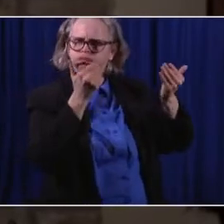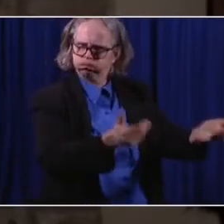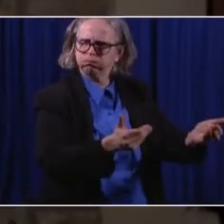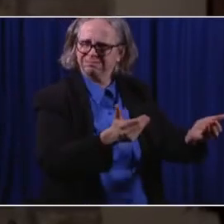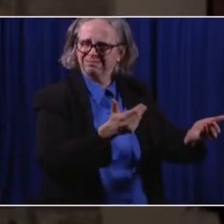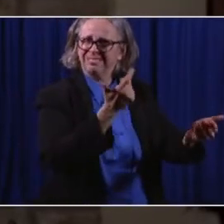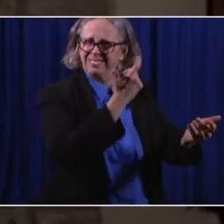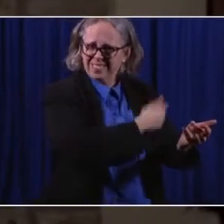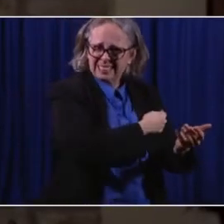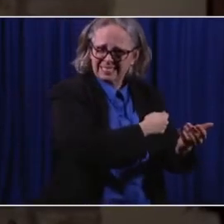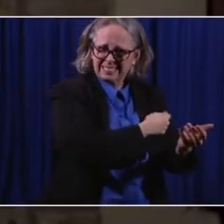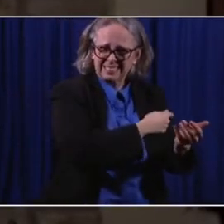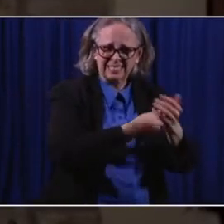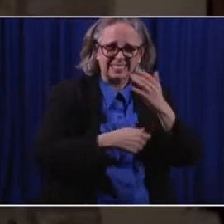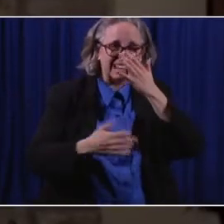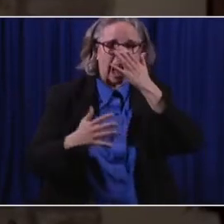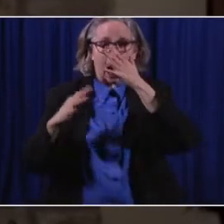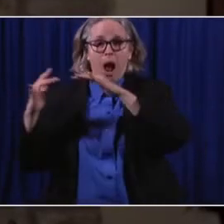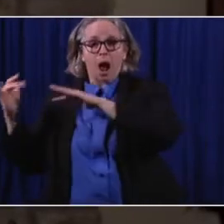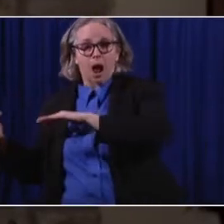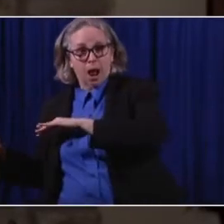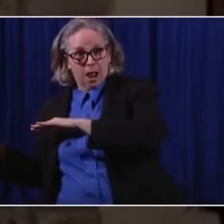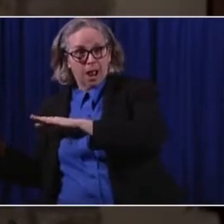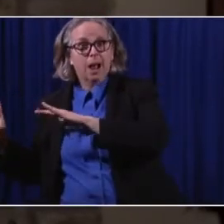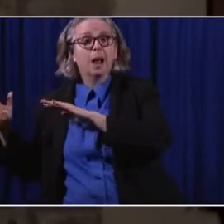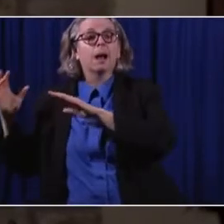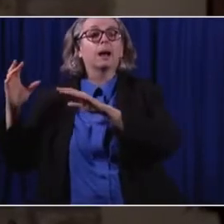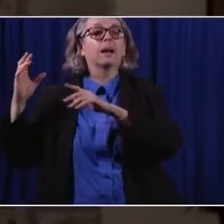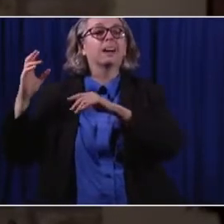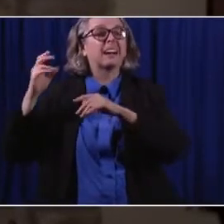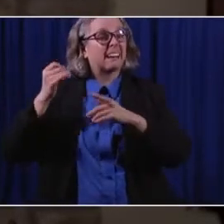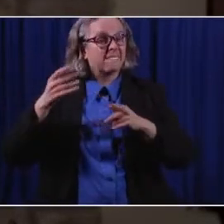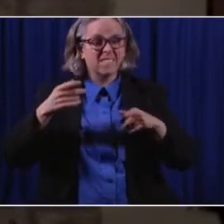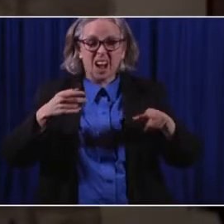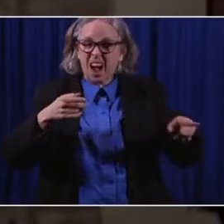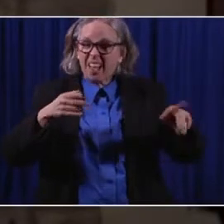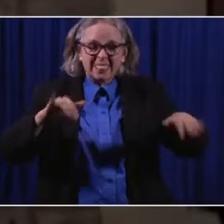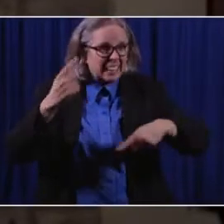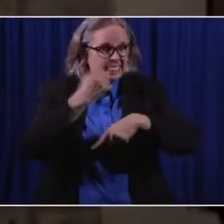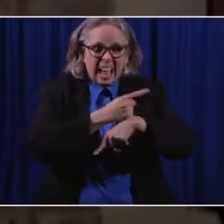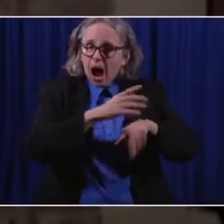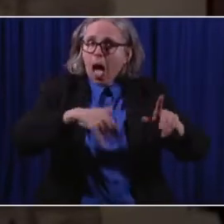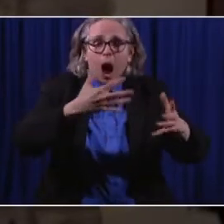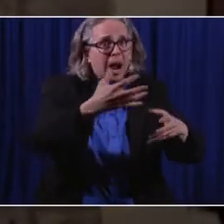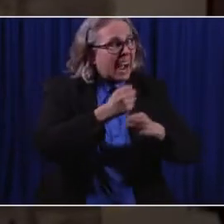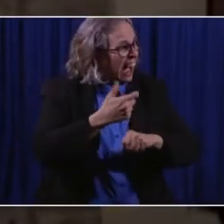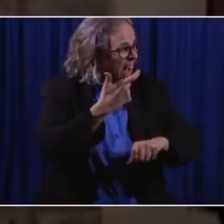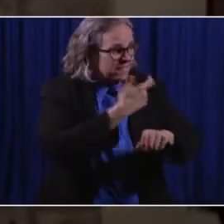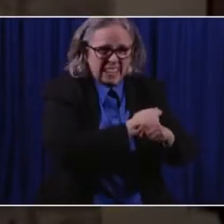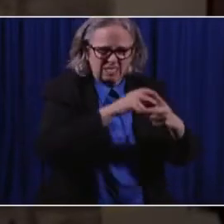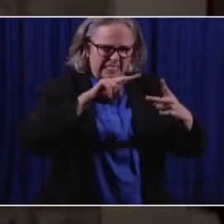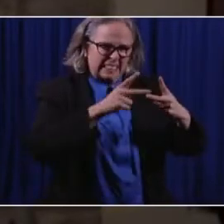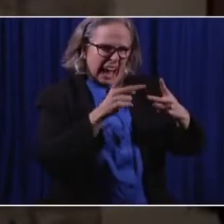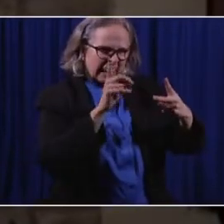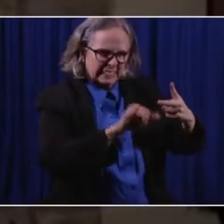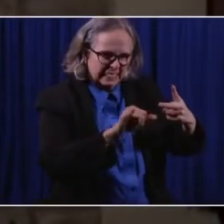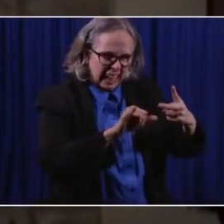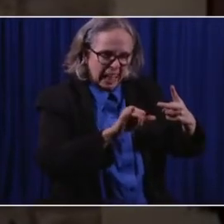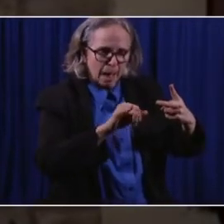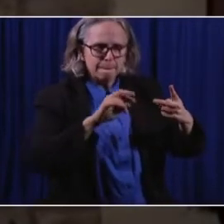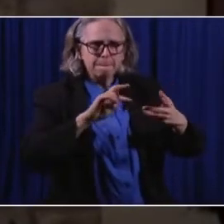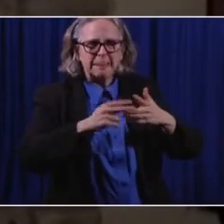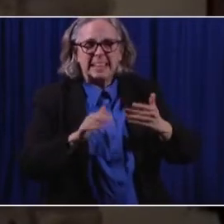After that, if you don't get your first shot then, we can't guarantee you when you'll be able to get that.